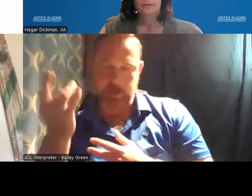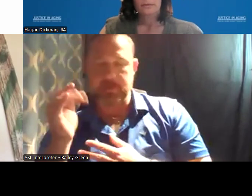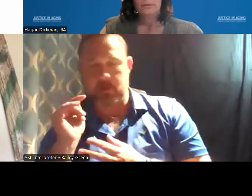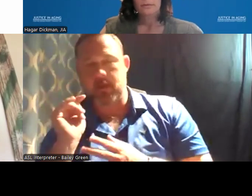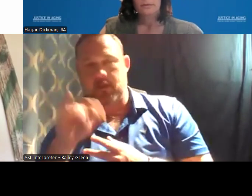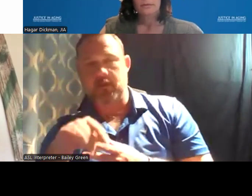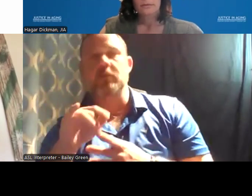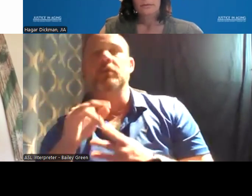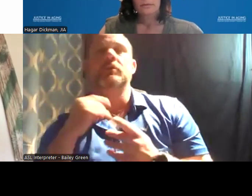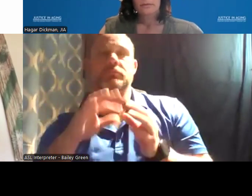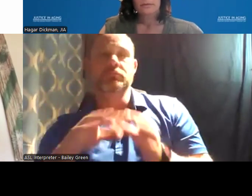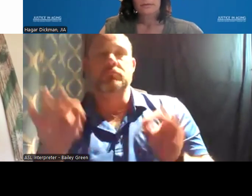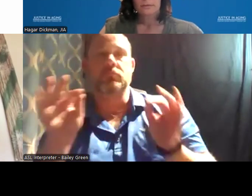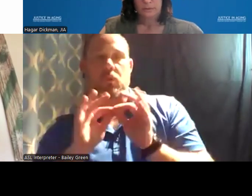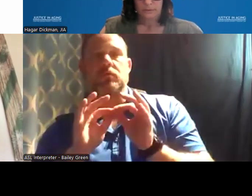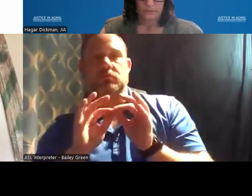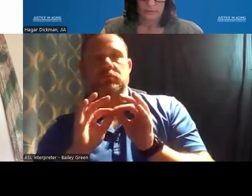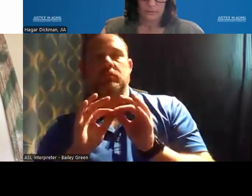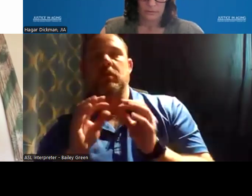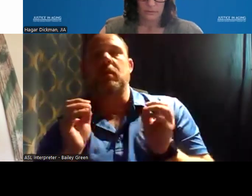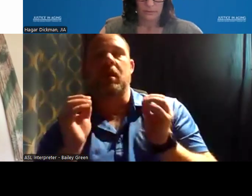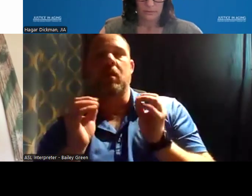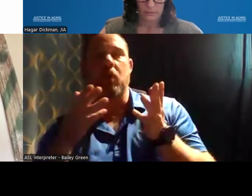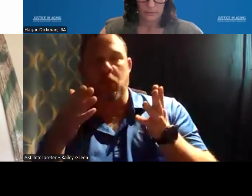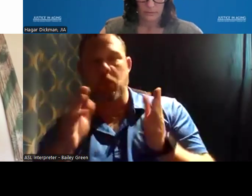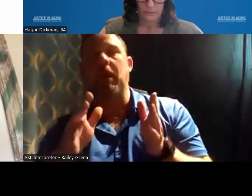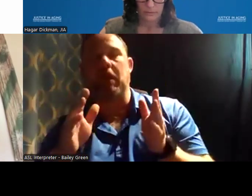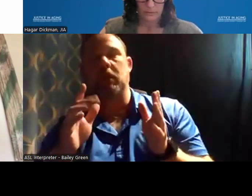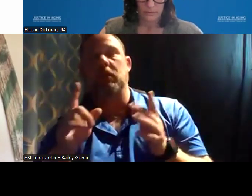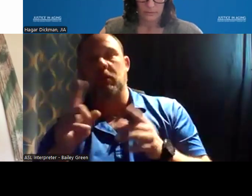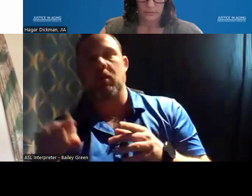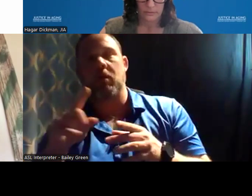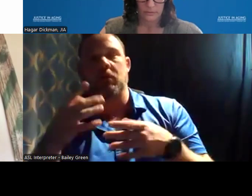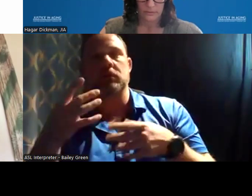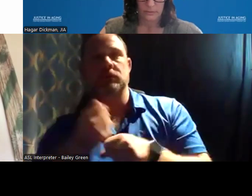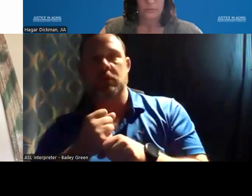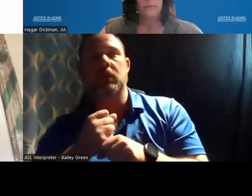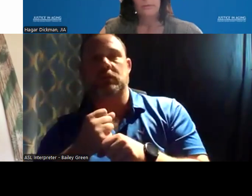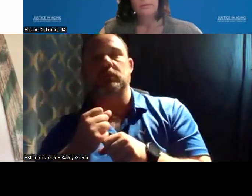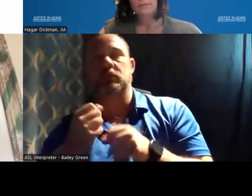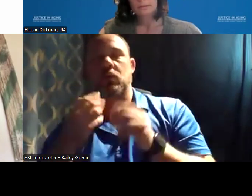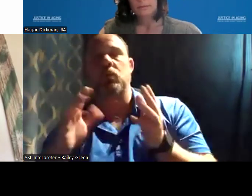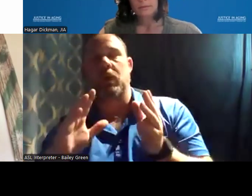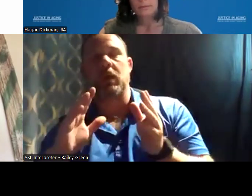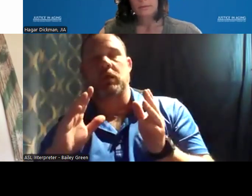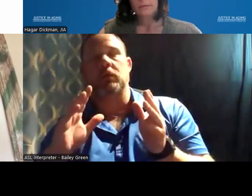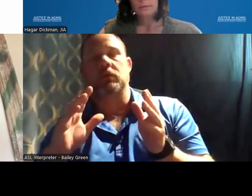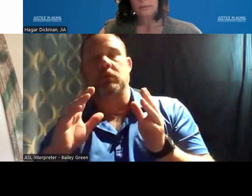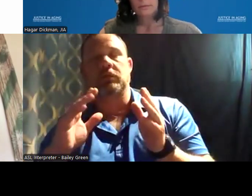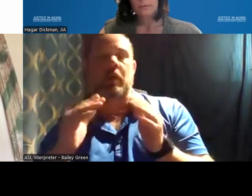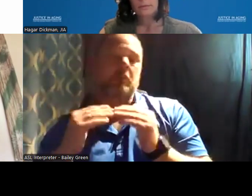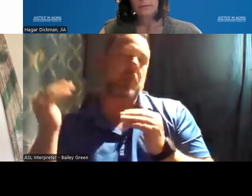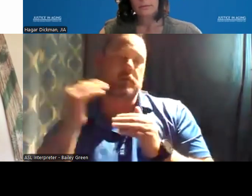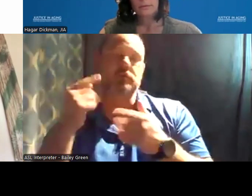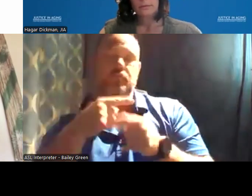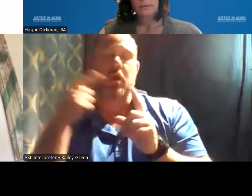that's the really important thing. It's just more a way for you all to have a consolidated, concise way of presenting what the highest priorities